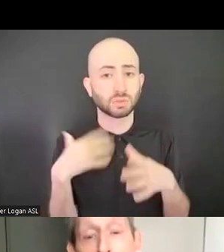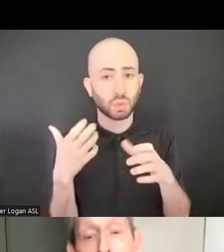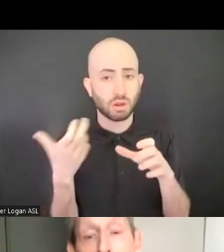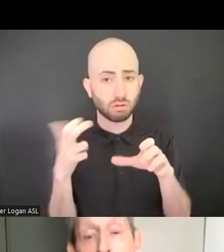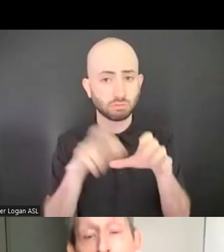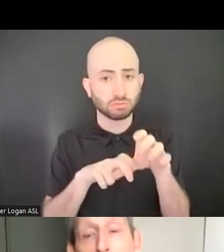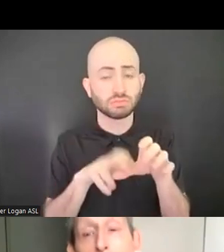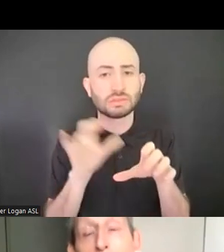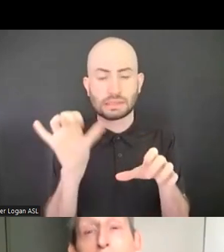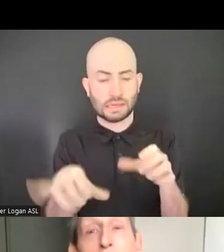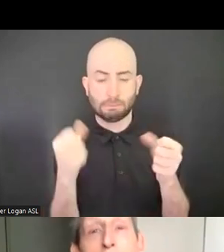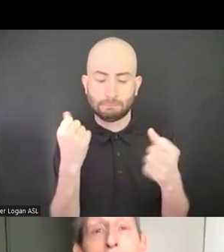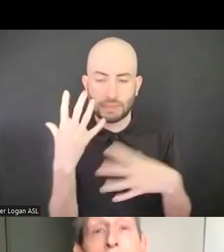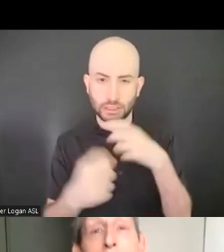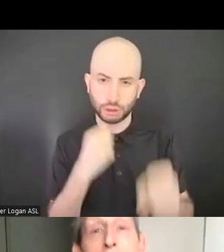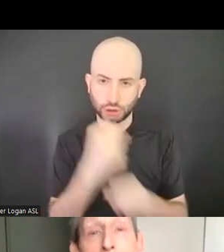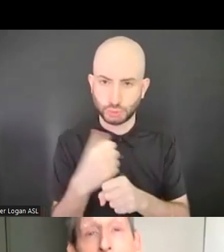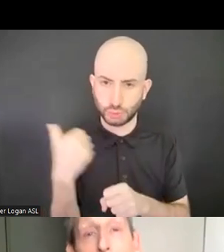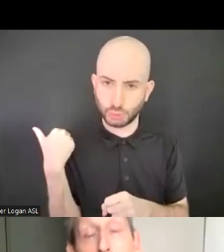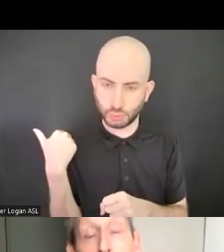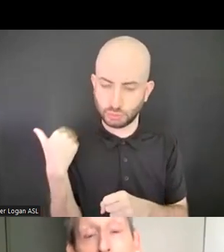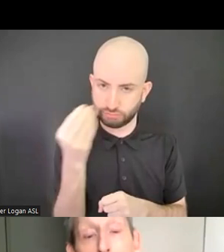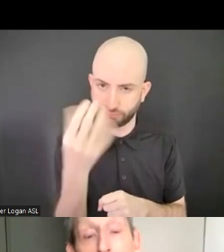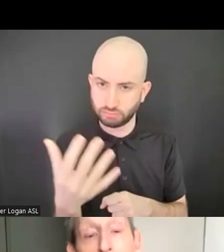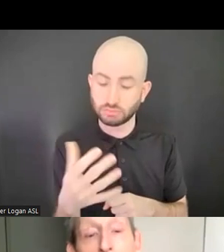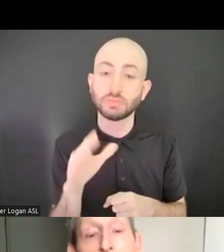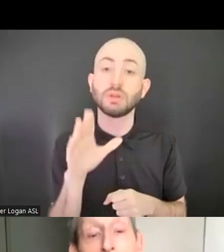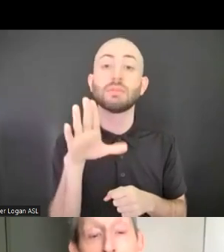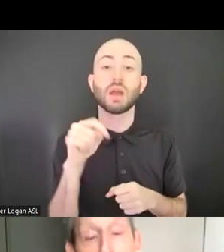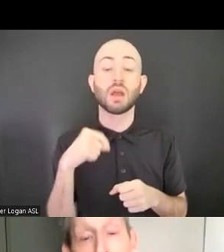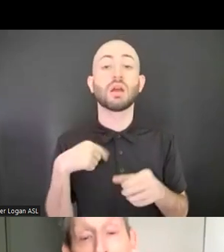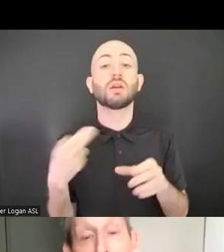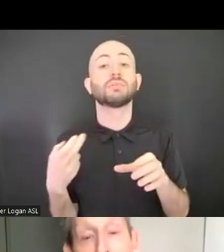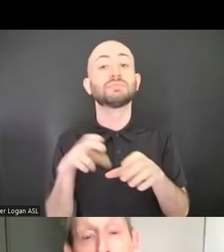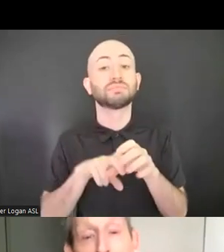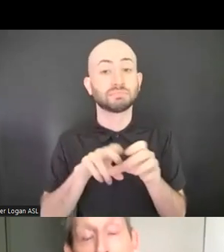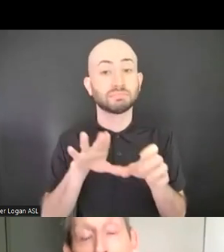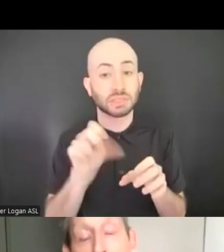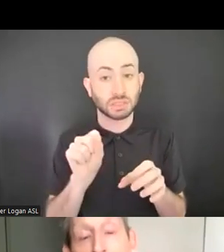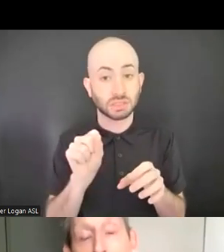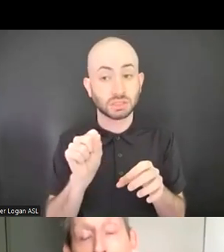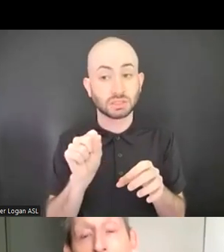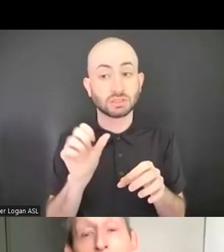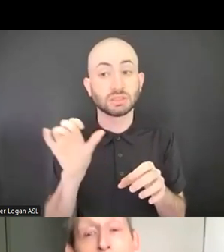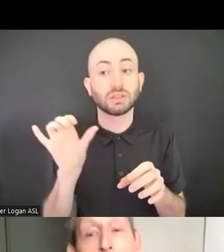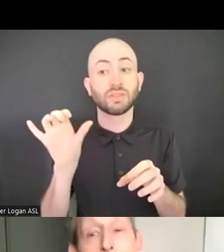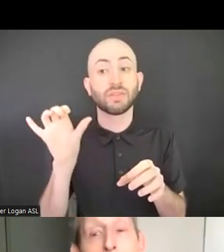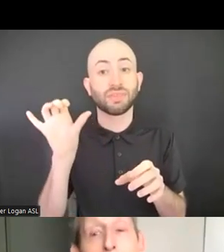many years ago but as i boarded the bus the lift difficulty